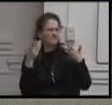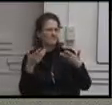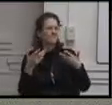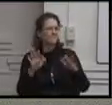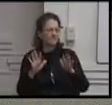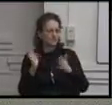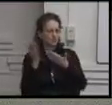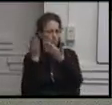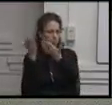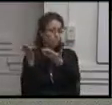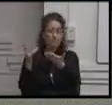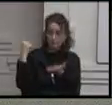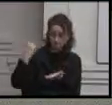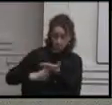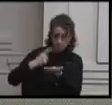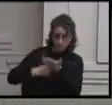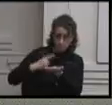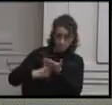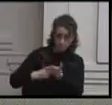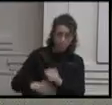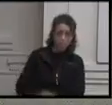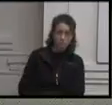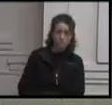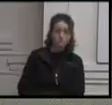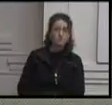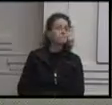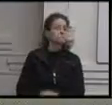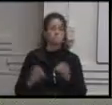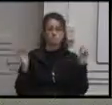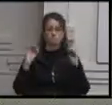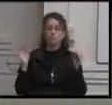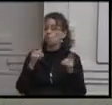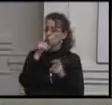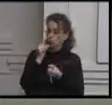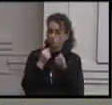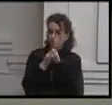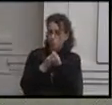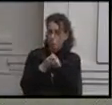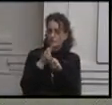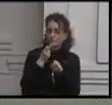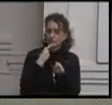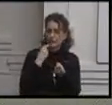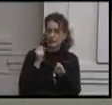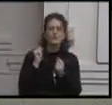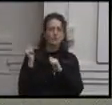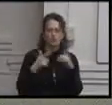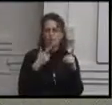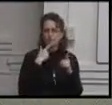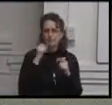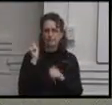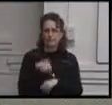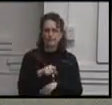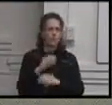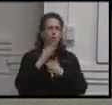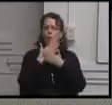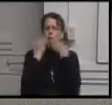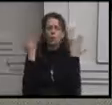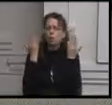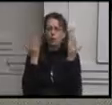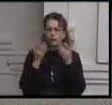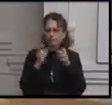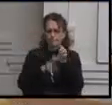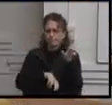any discussion from anybody on the board or anybody who's in attendance? Hearing none. All those in favor, please say aye. Aye. Anybody opposed or abstaining? That carries